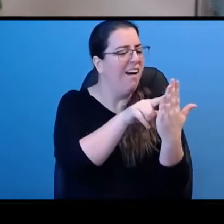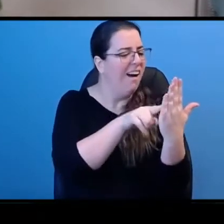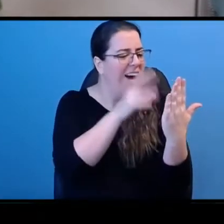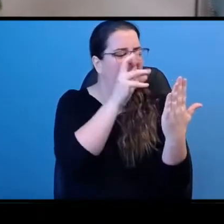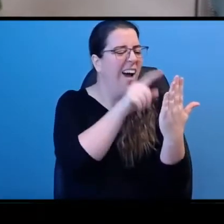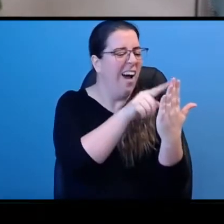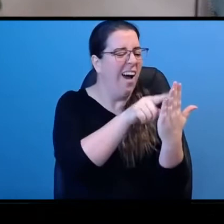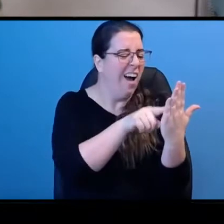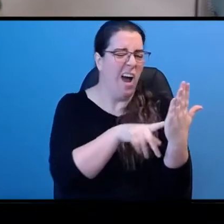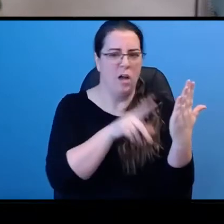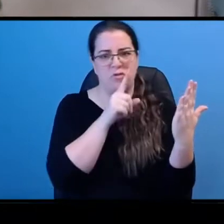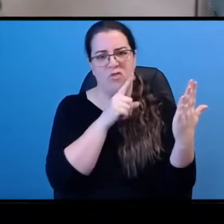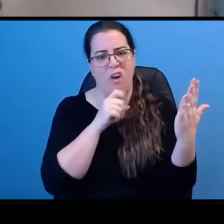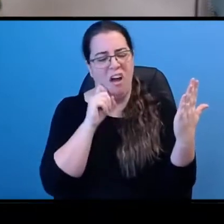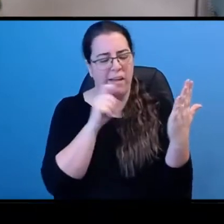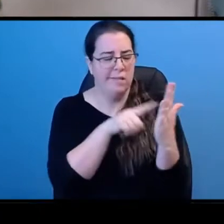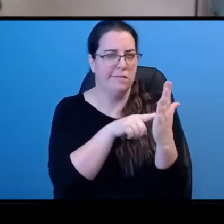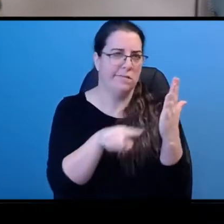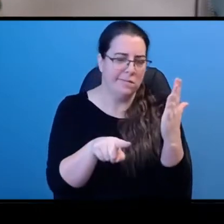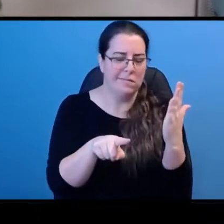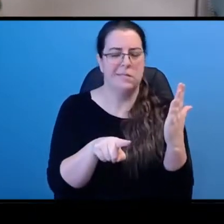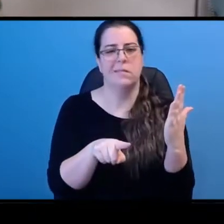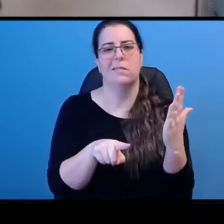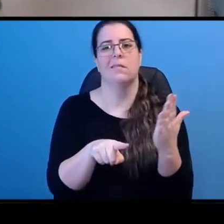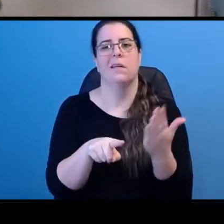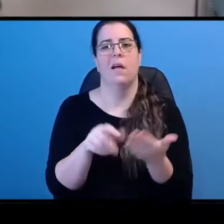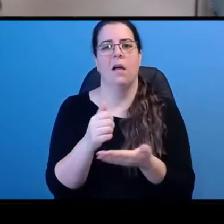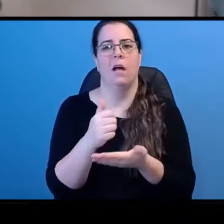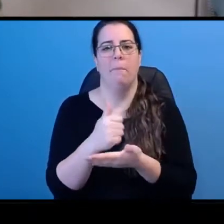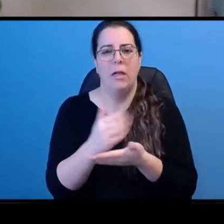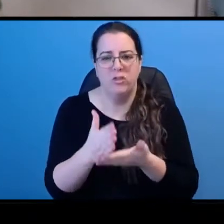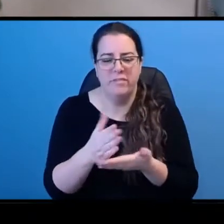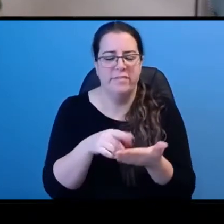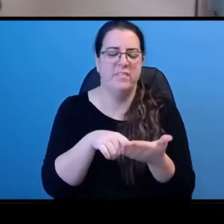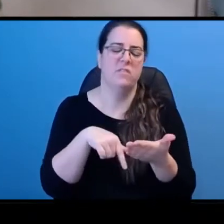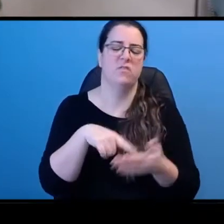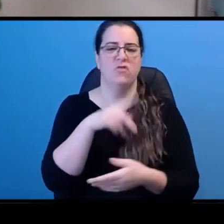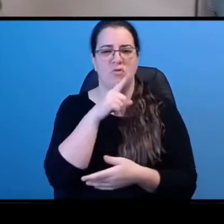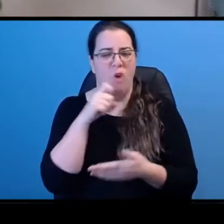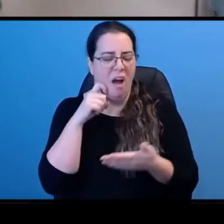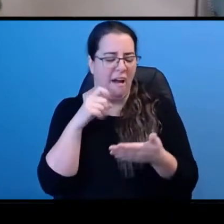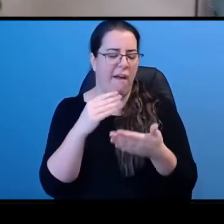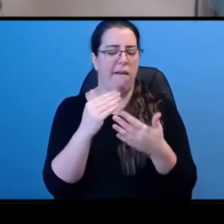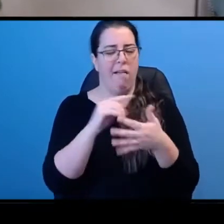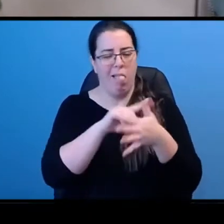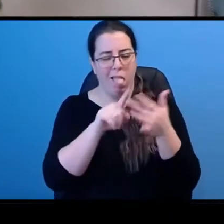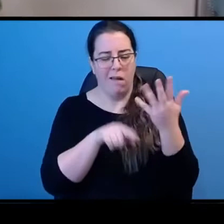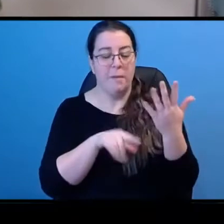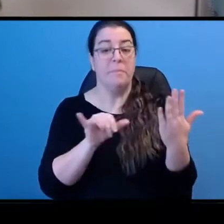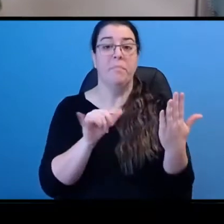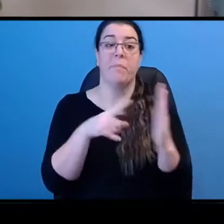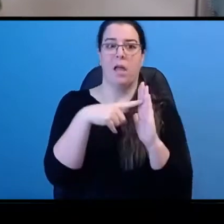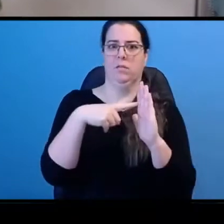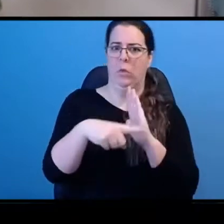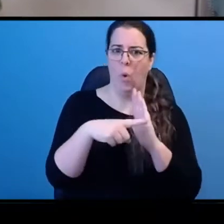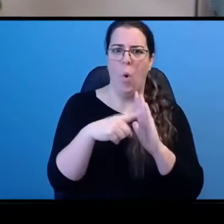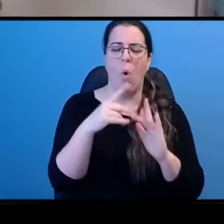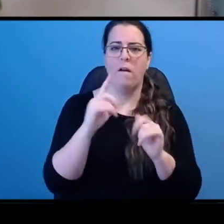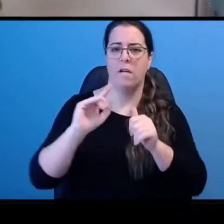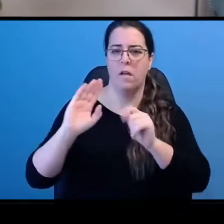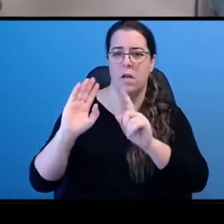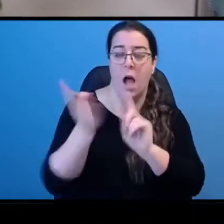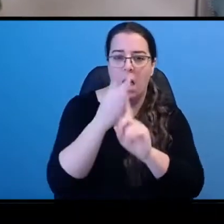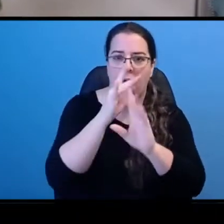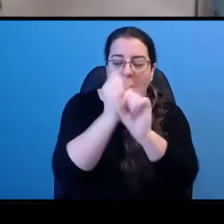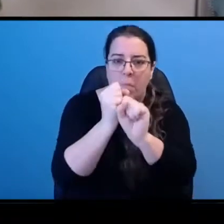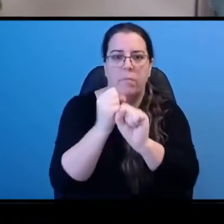like the budget and, some of the other things that are less important, I think. And another thing that you touched on too, as